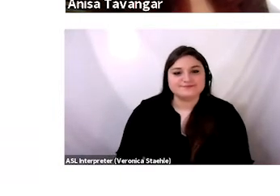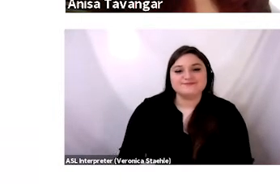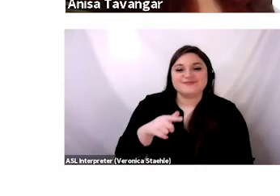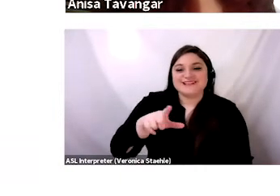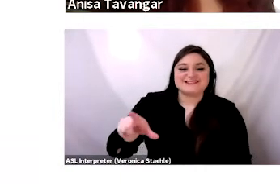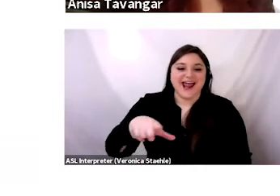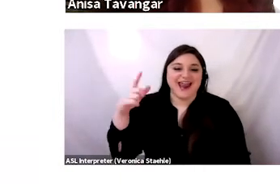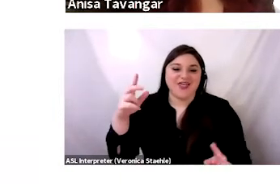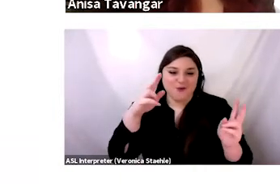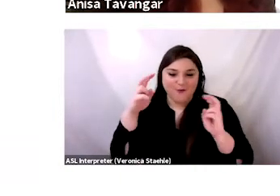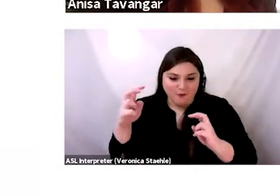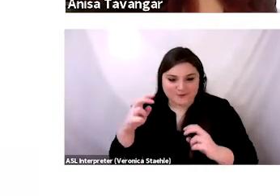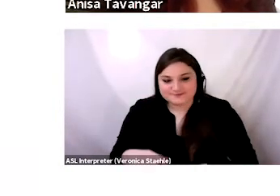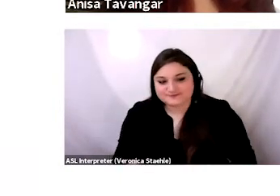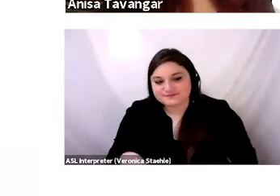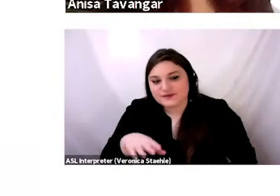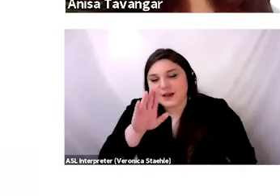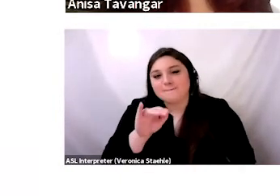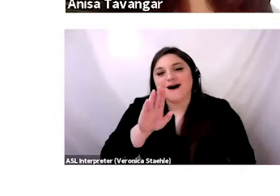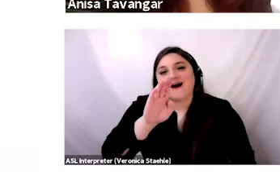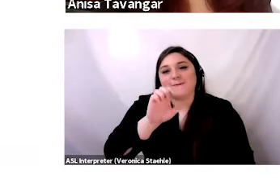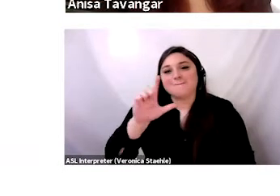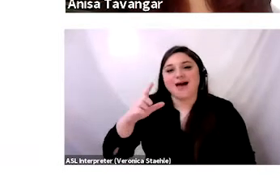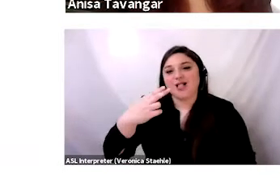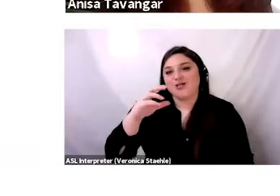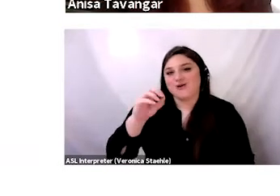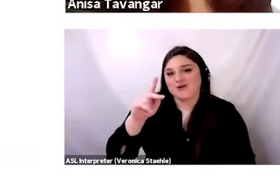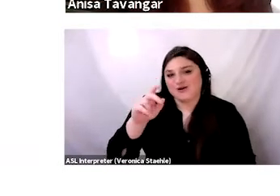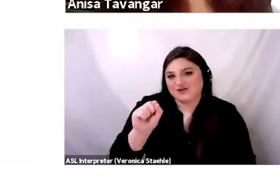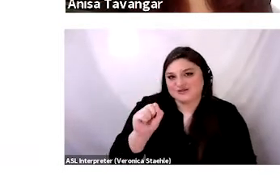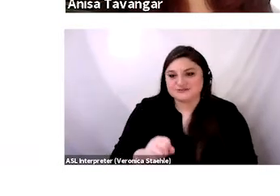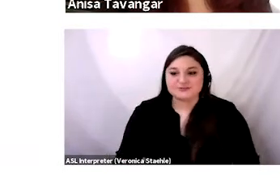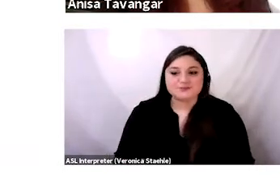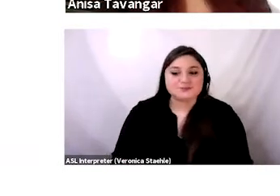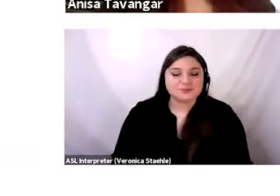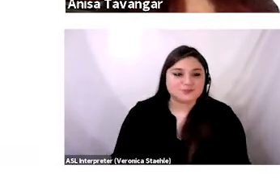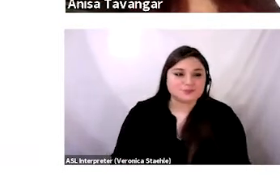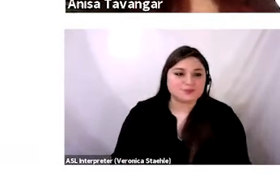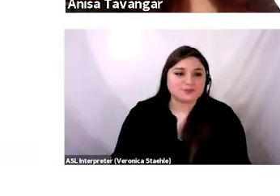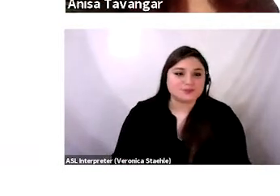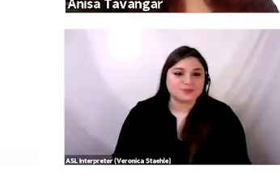So this is another quote. It's a little bit of a long one by Bell Hooks.